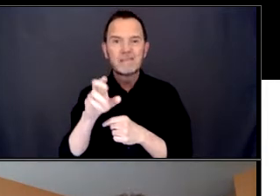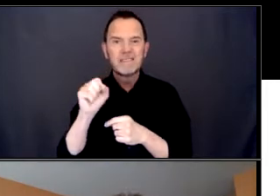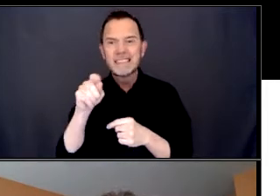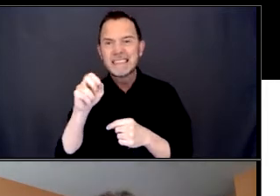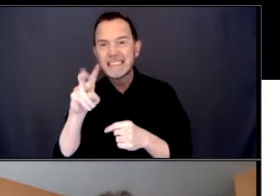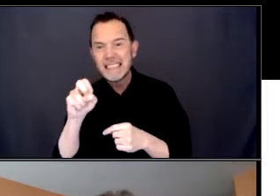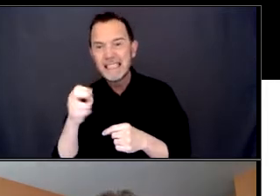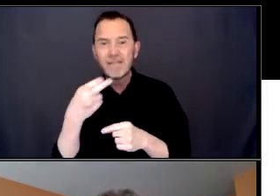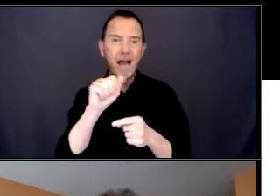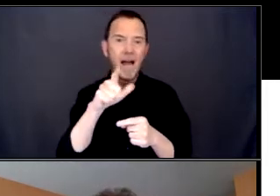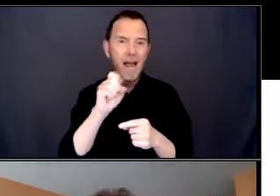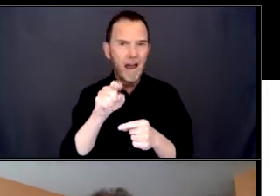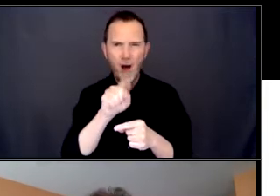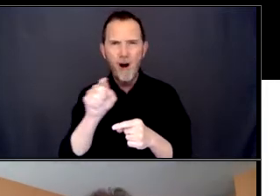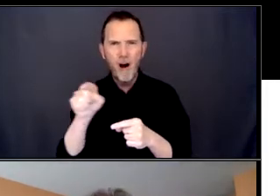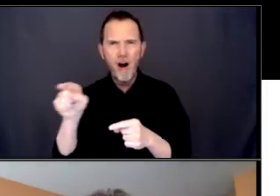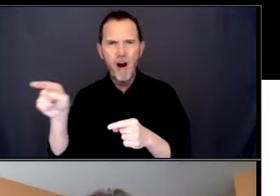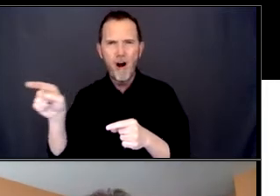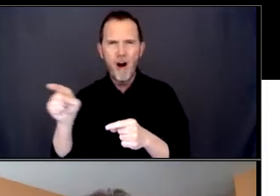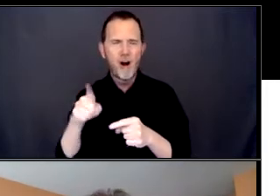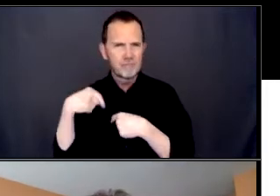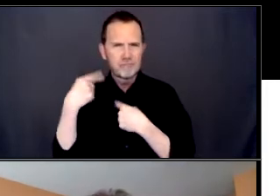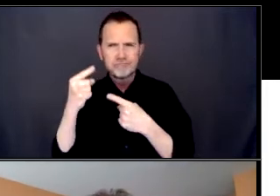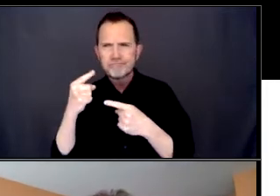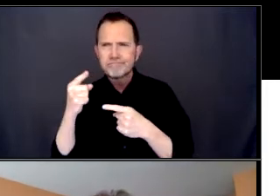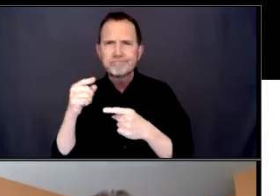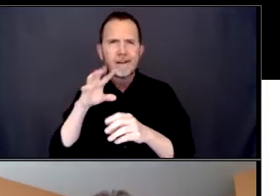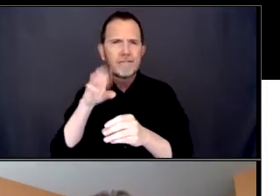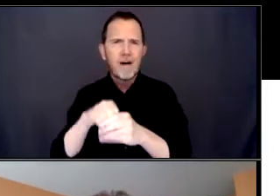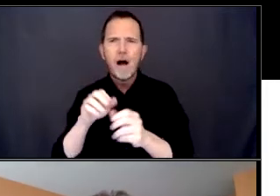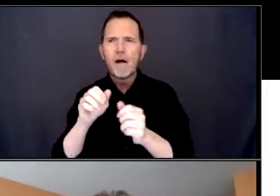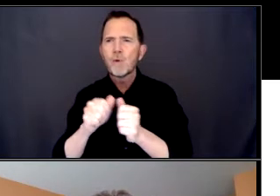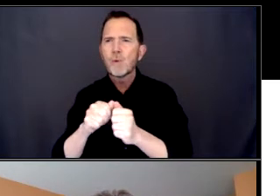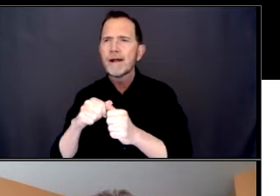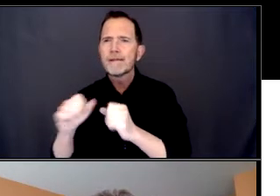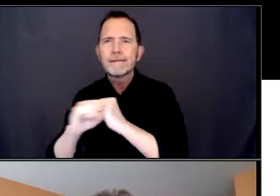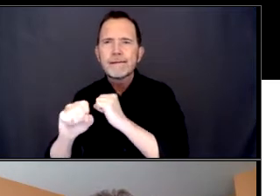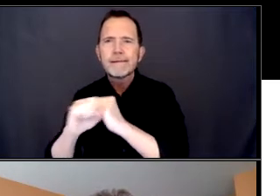at Fidelity is doing a lot for people of different ages with disabilities, so please.